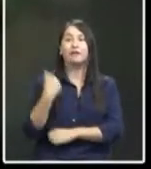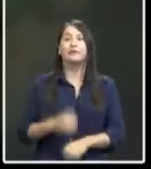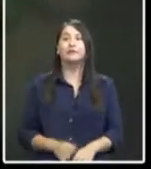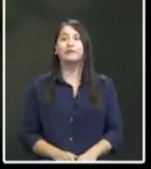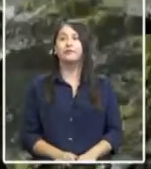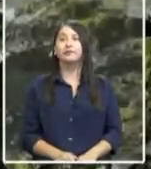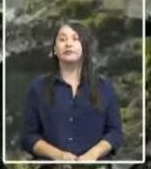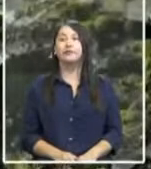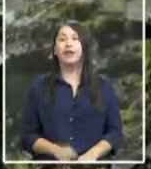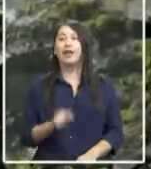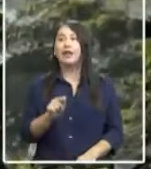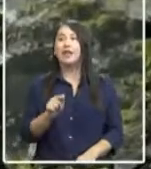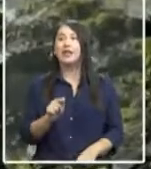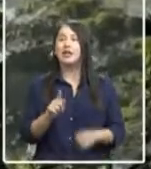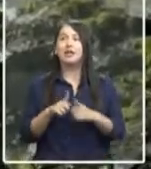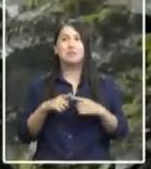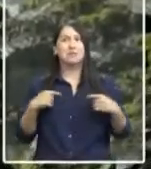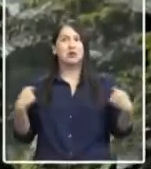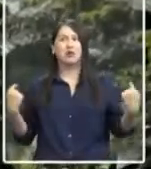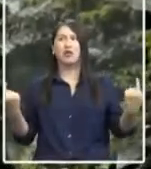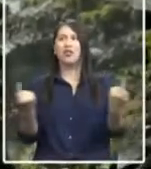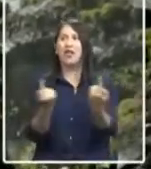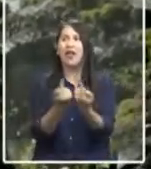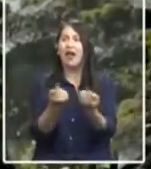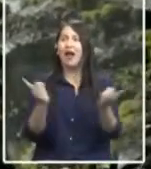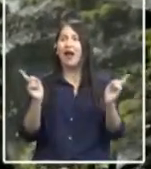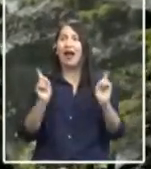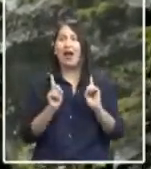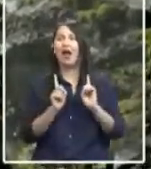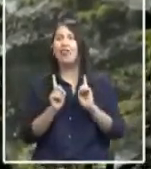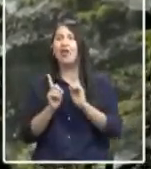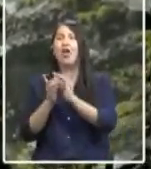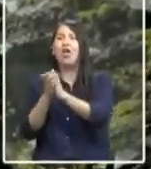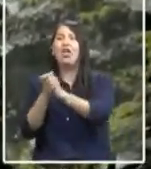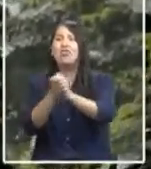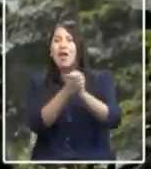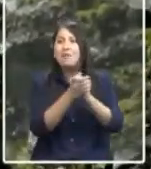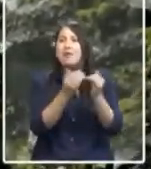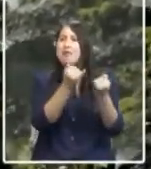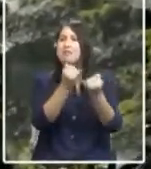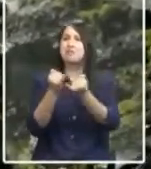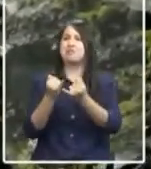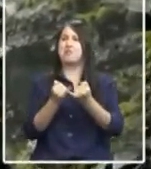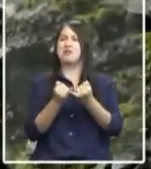be embraced by a group of friends that I was